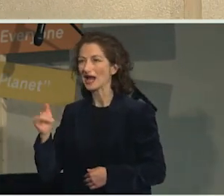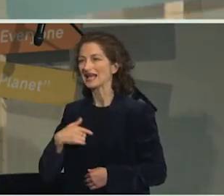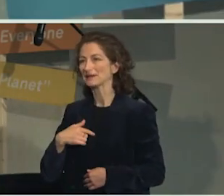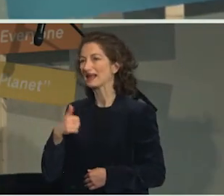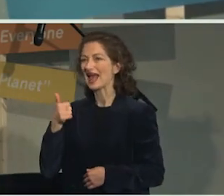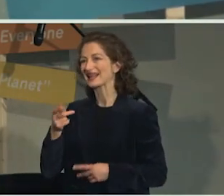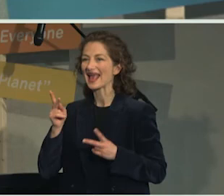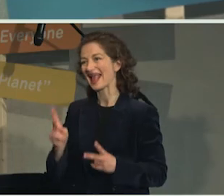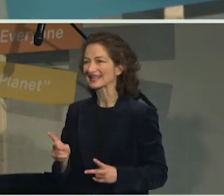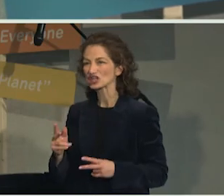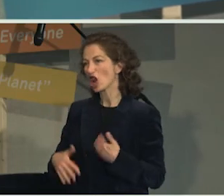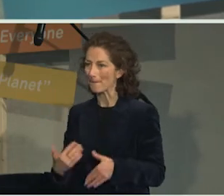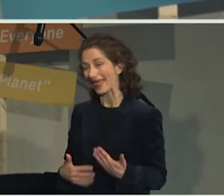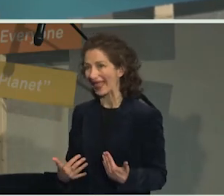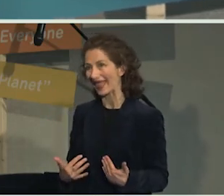ein echter Schlampe.